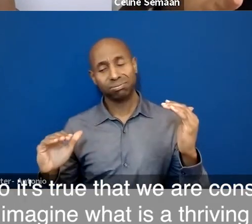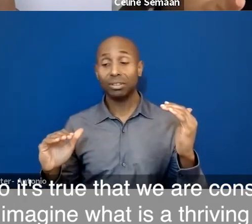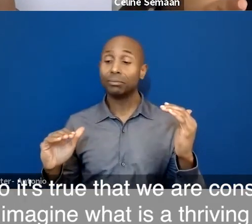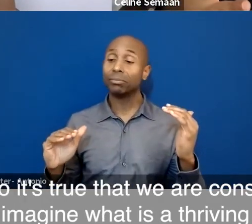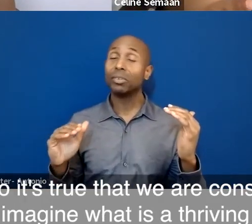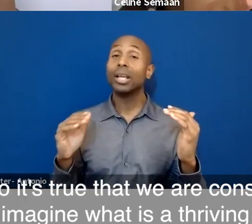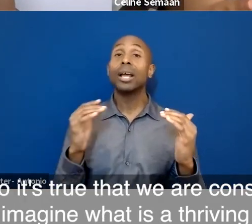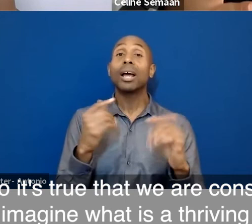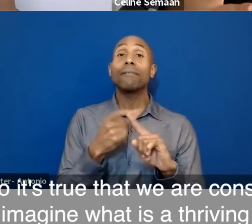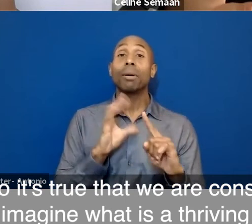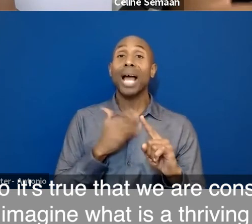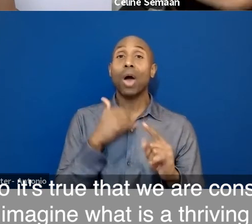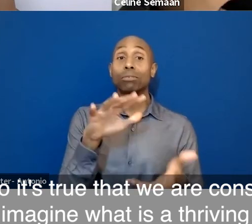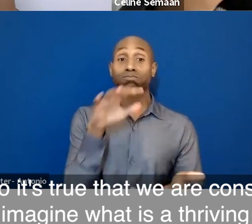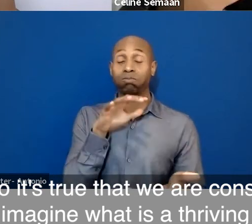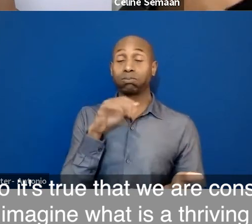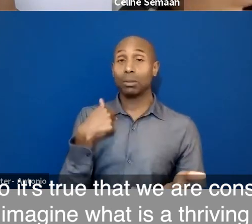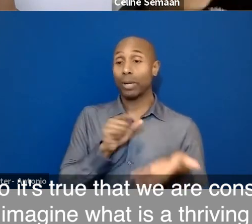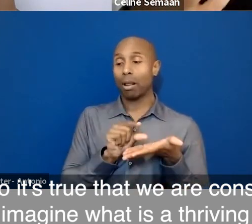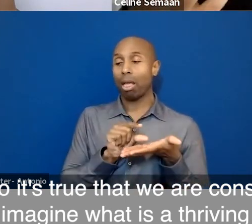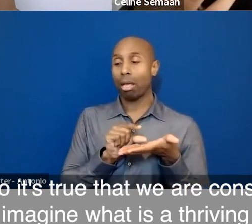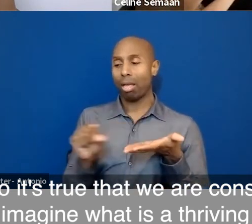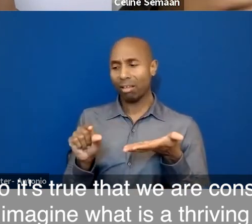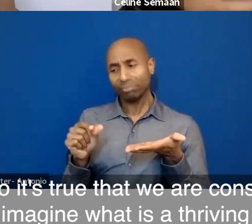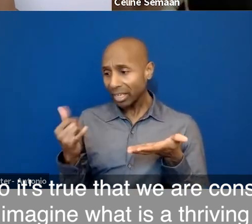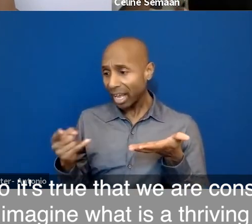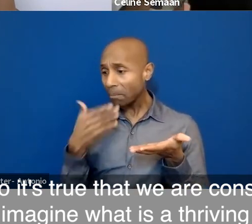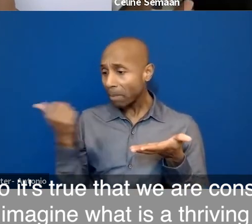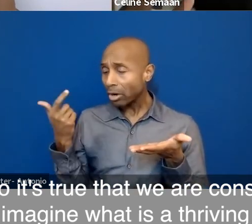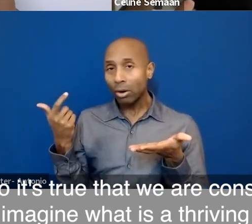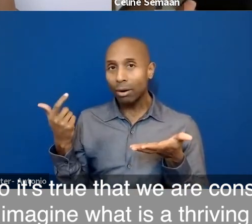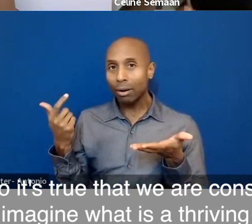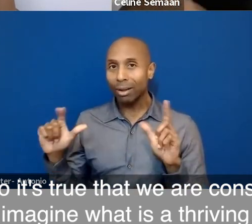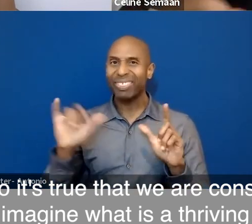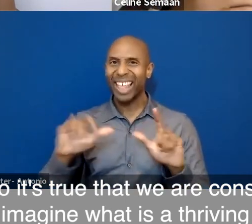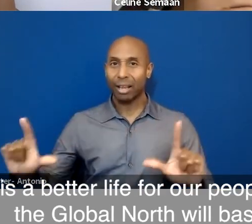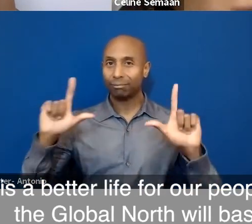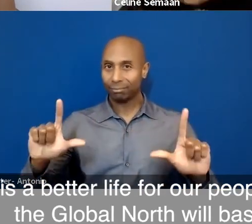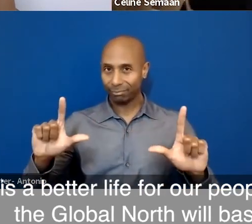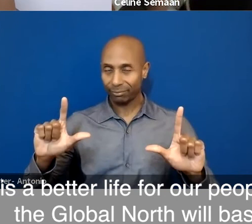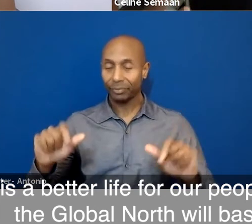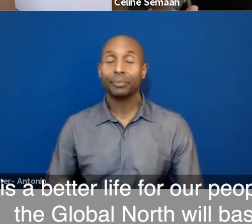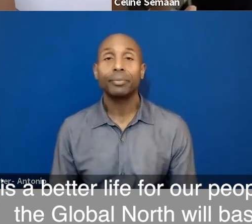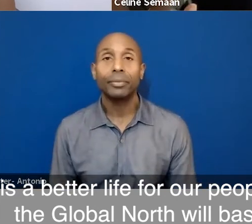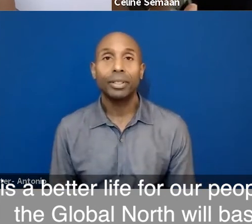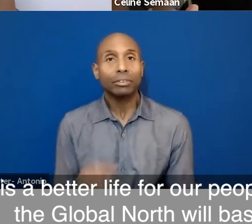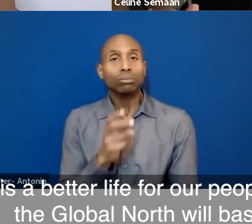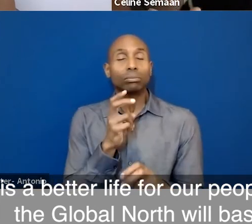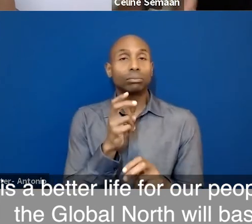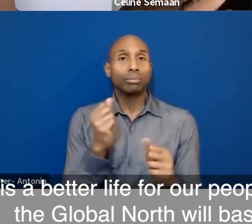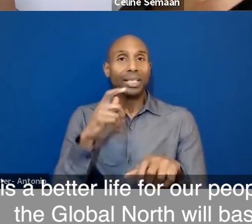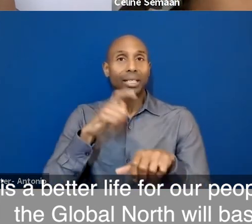are constantly unable to imagine what is a thriving wage or what is a better life for our